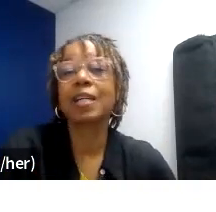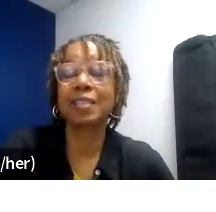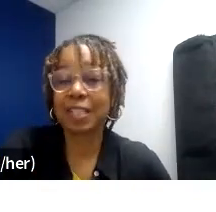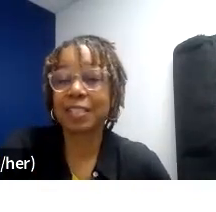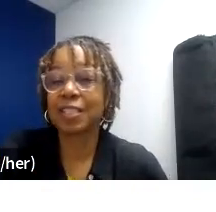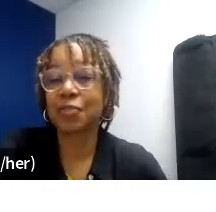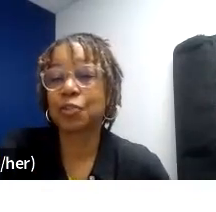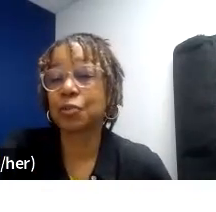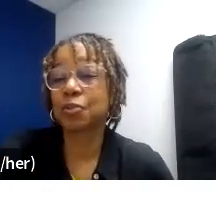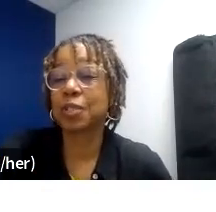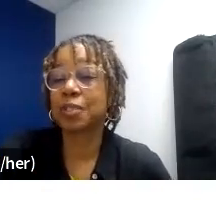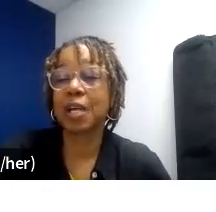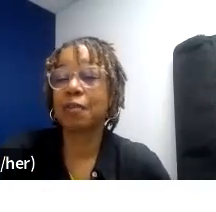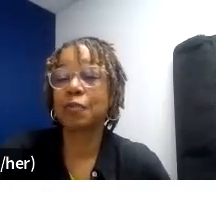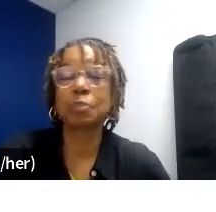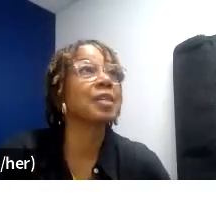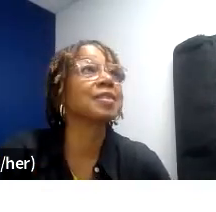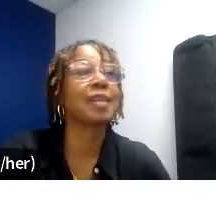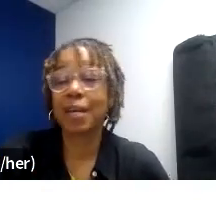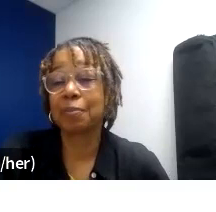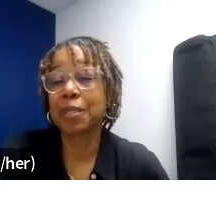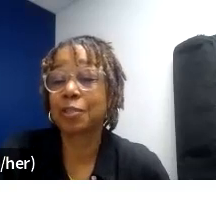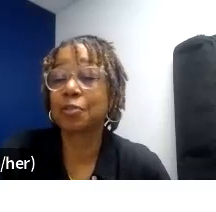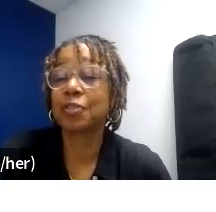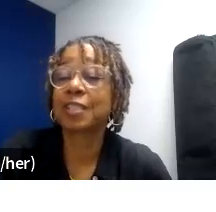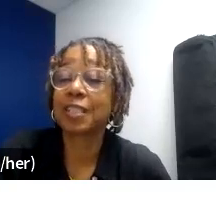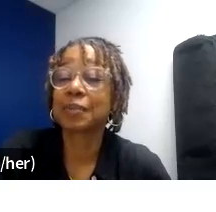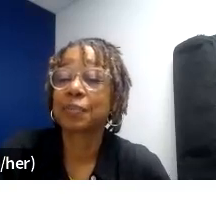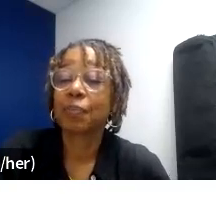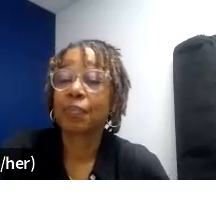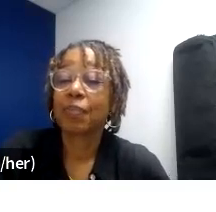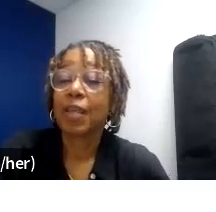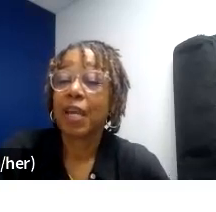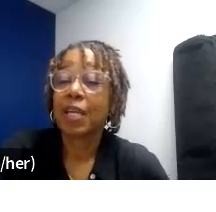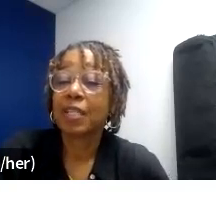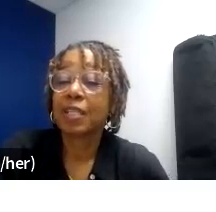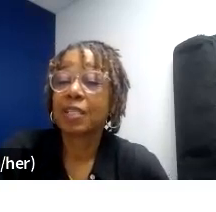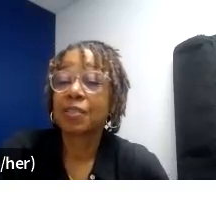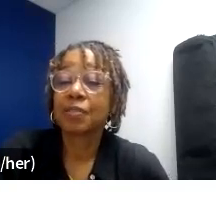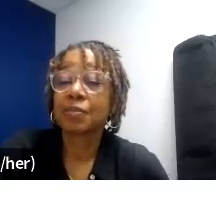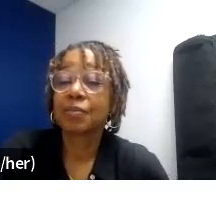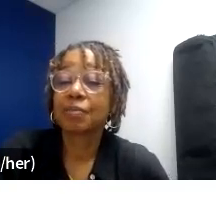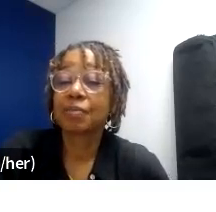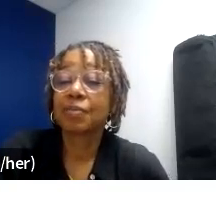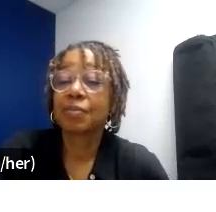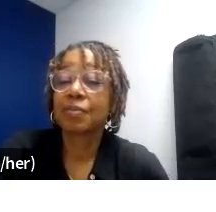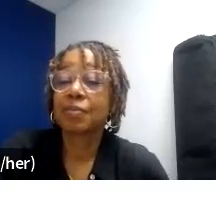all kinds of things in these virtual streets. I went to places I ain't been to physically. Hey, Doug.